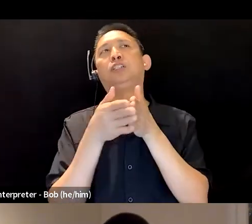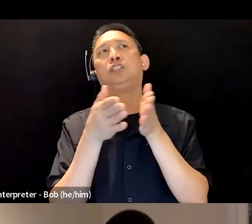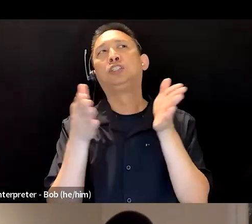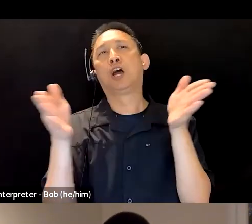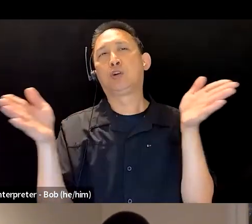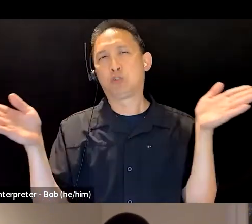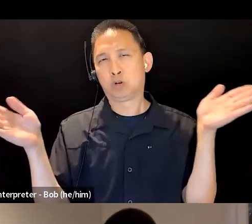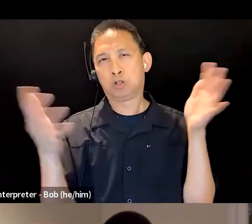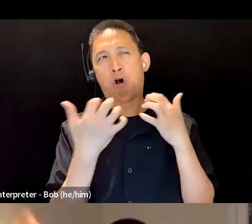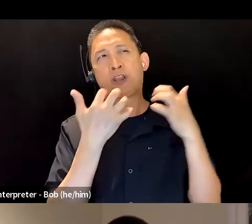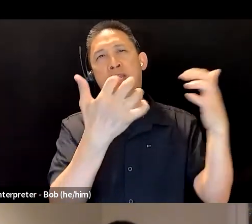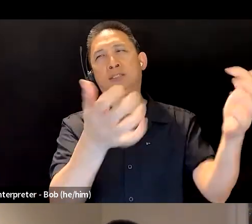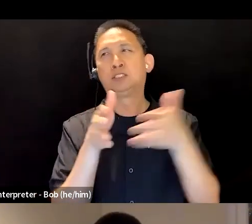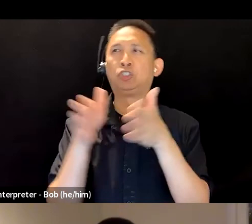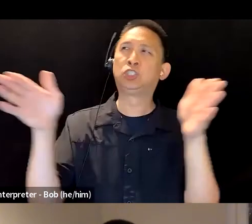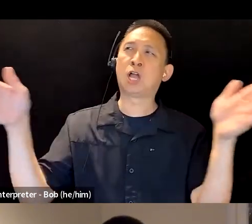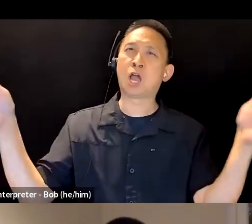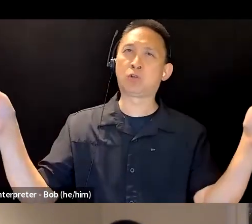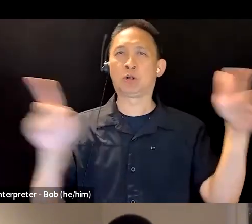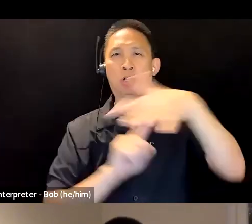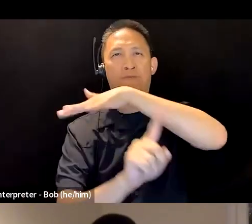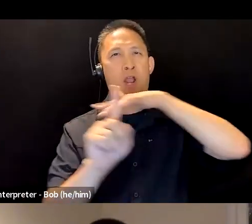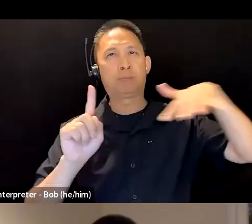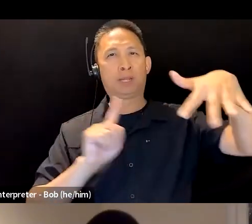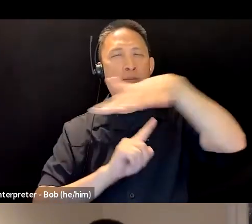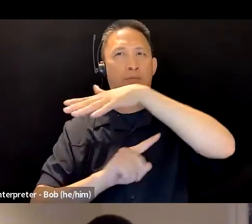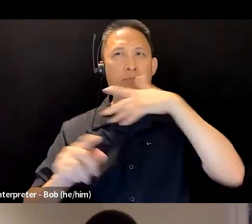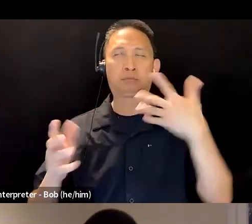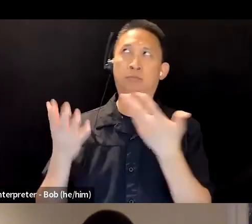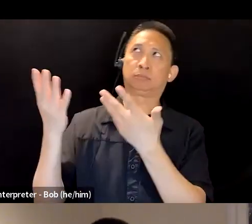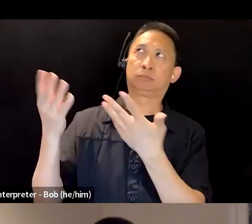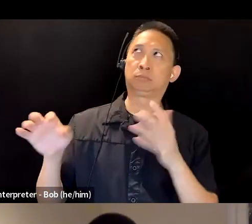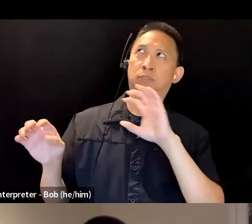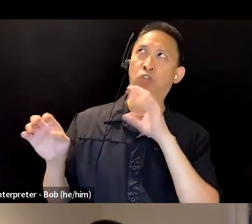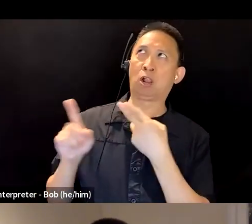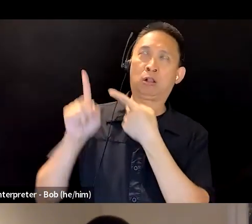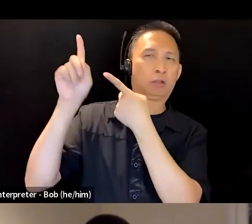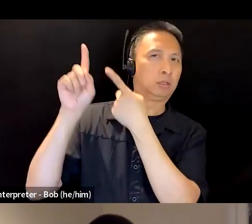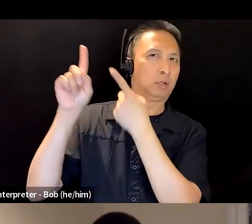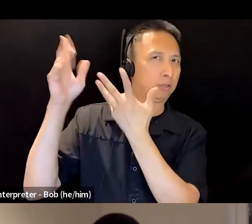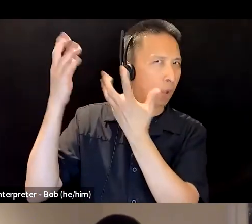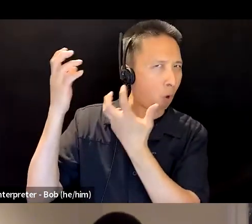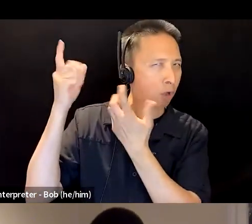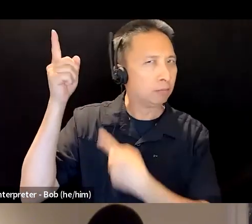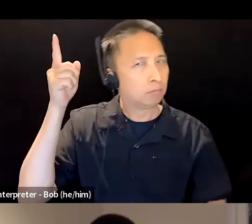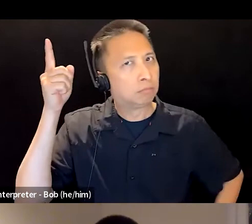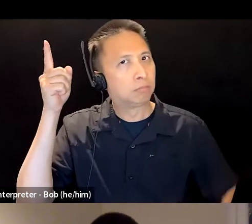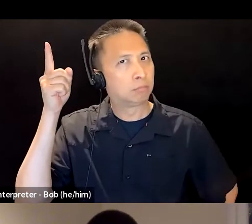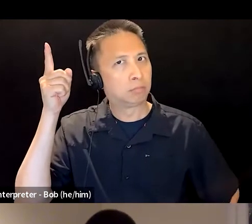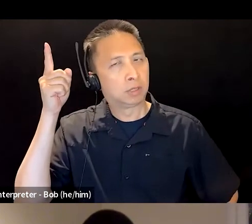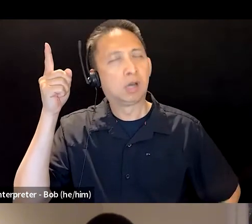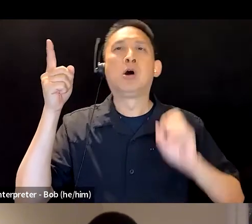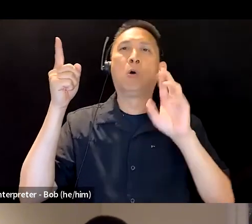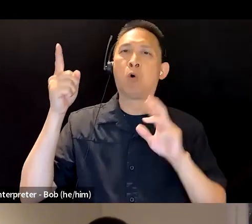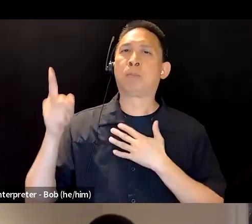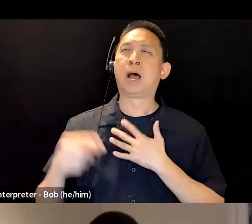know, that from the channel down, it's like, you know, thinking about like, what do you like, or the assumptions about